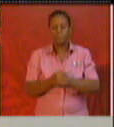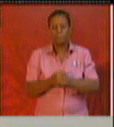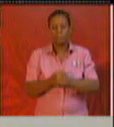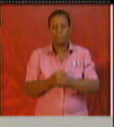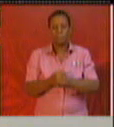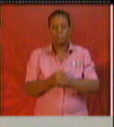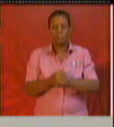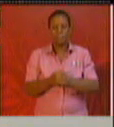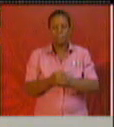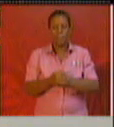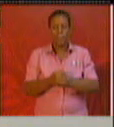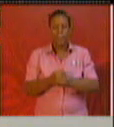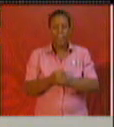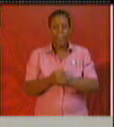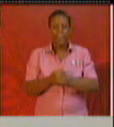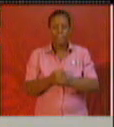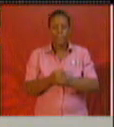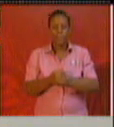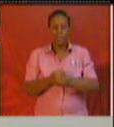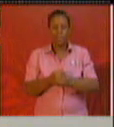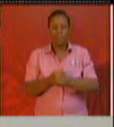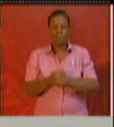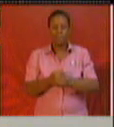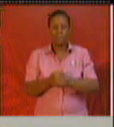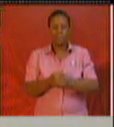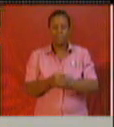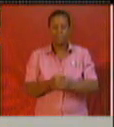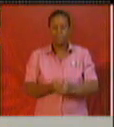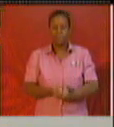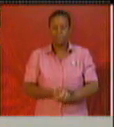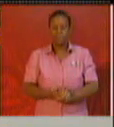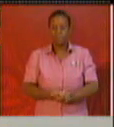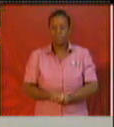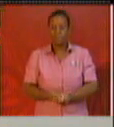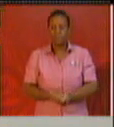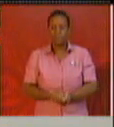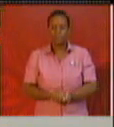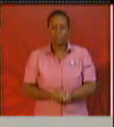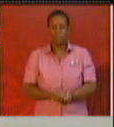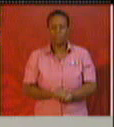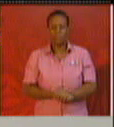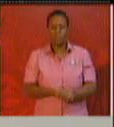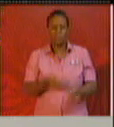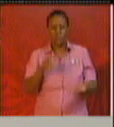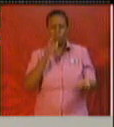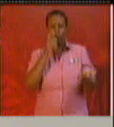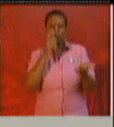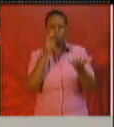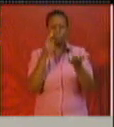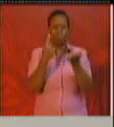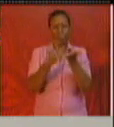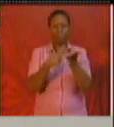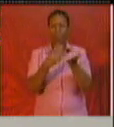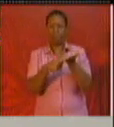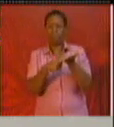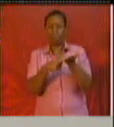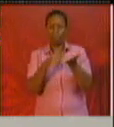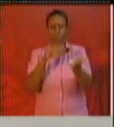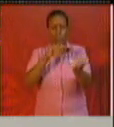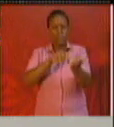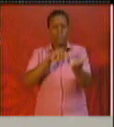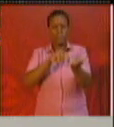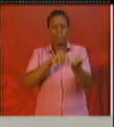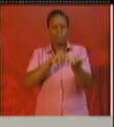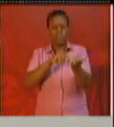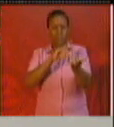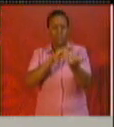to remind the population, when we say frontline, the first set of frontline will, of course, be the healthcare workers, those most exposed.